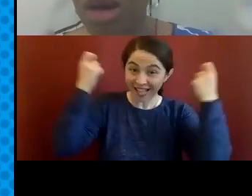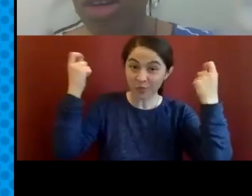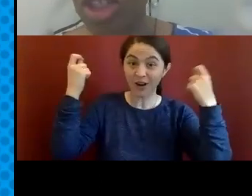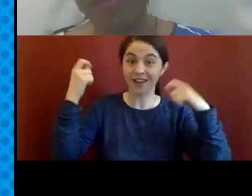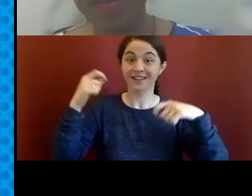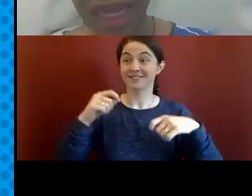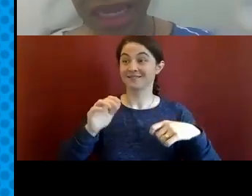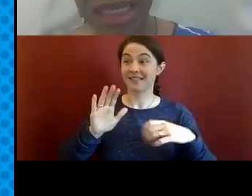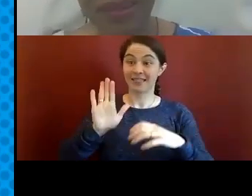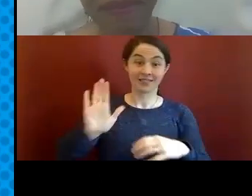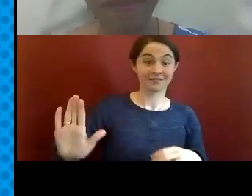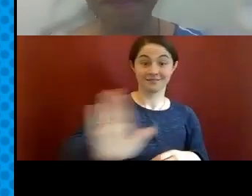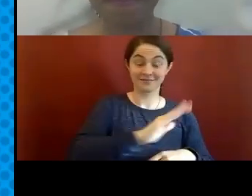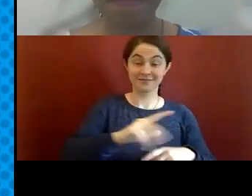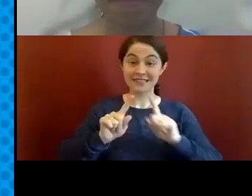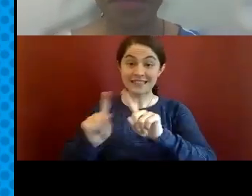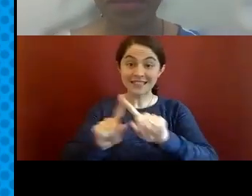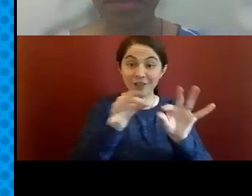school at large. Next.